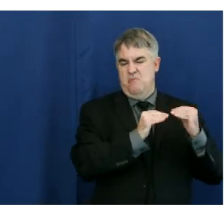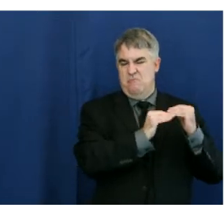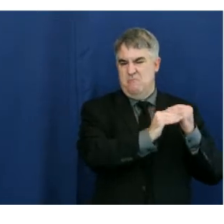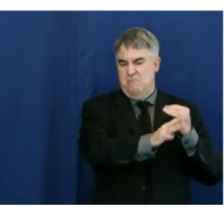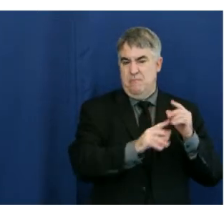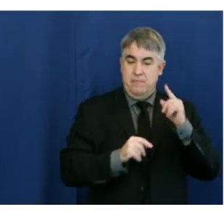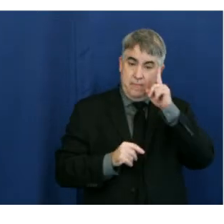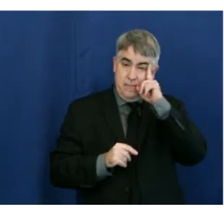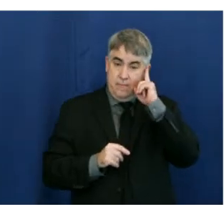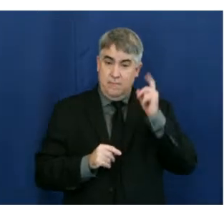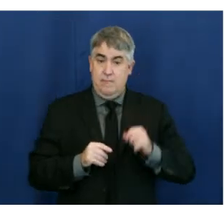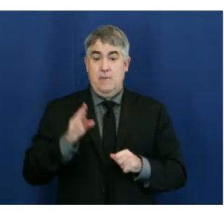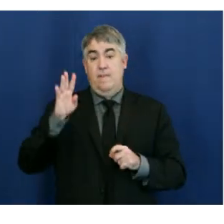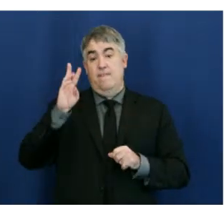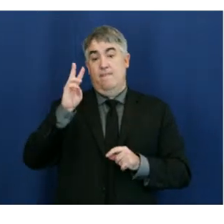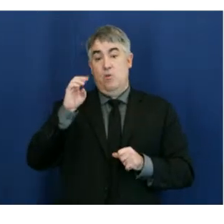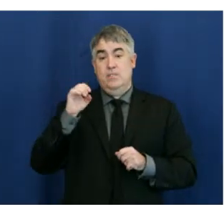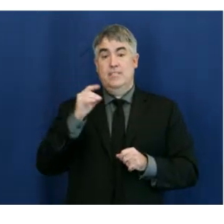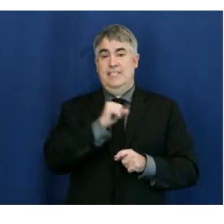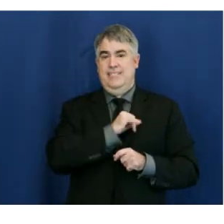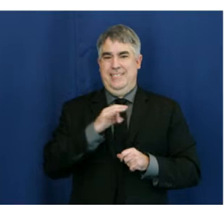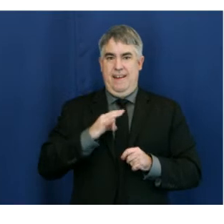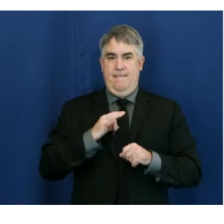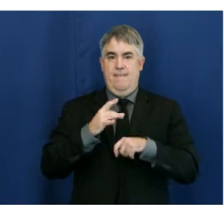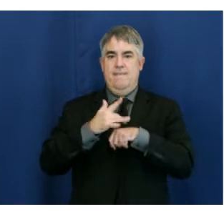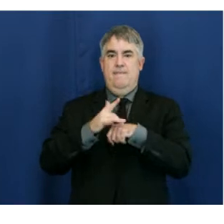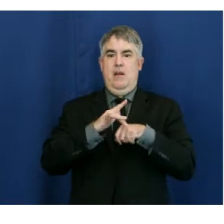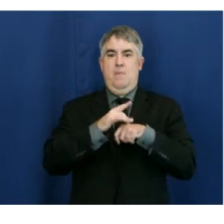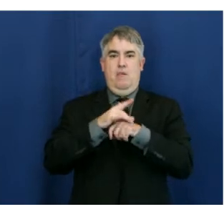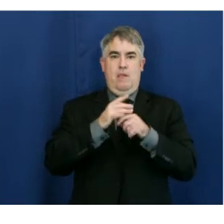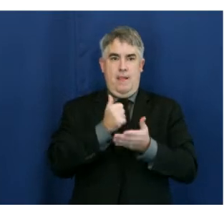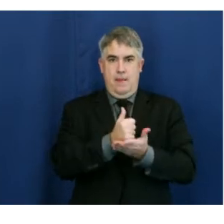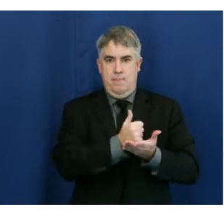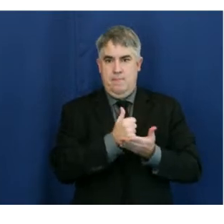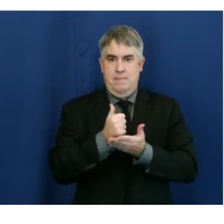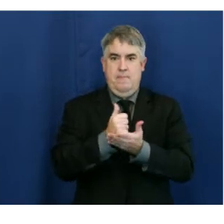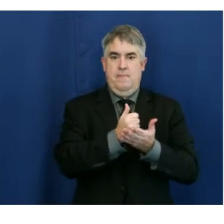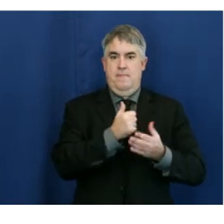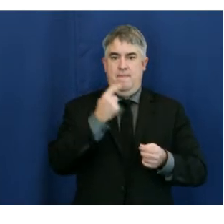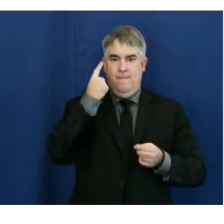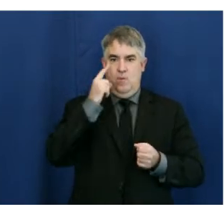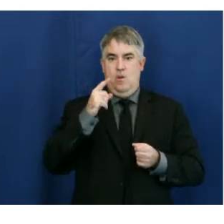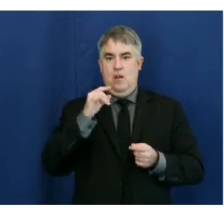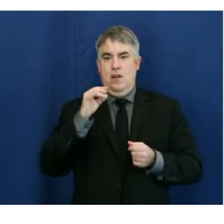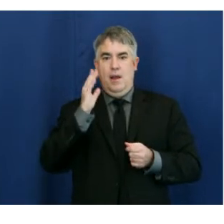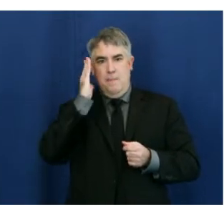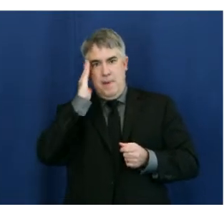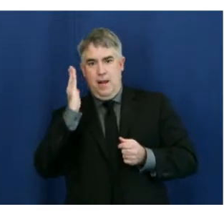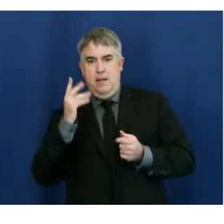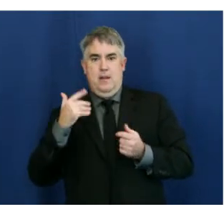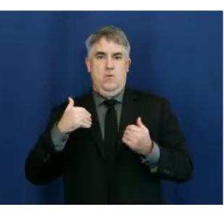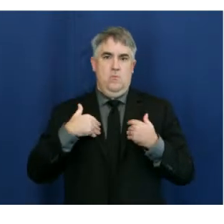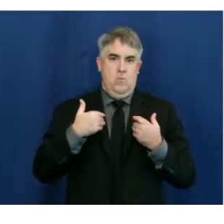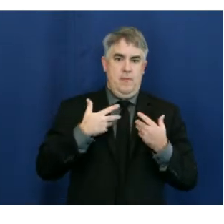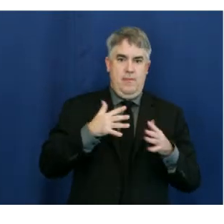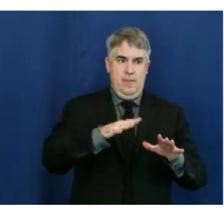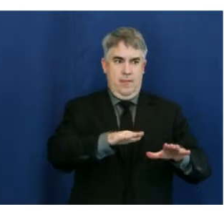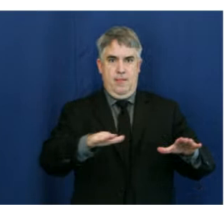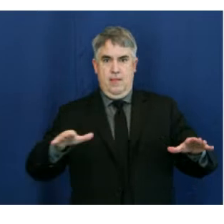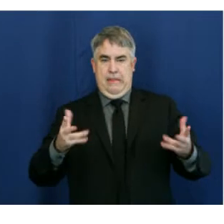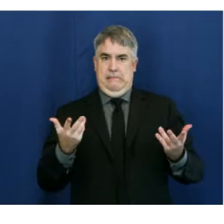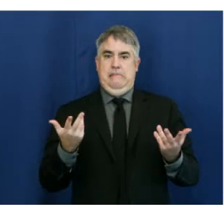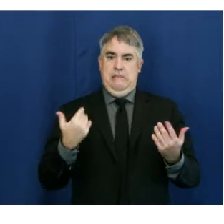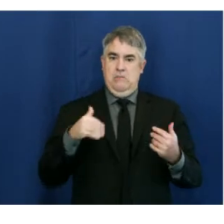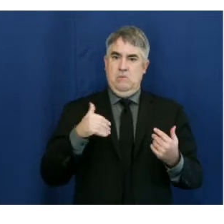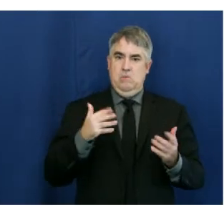and immediately available ICU beds, including pediatric beds. The last chart I have is our COVID-related deaths.